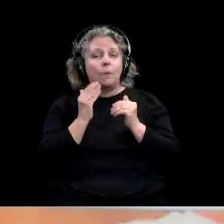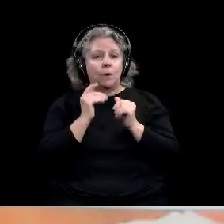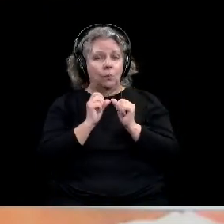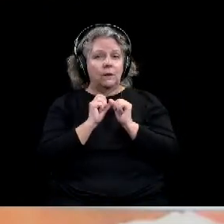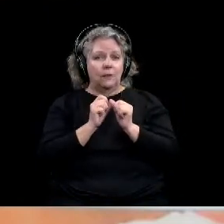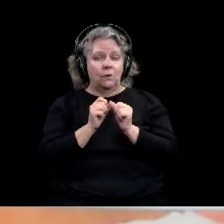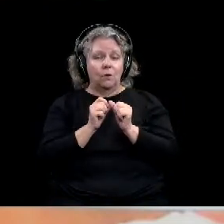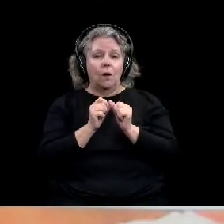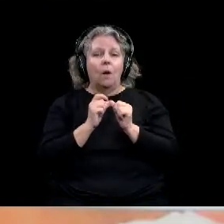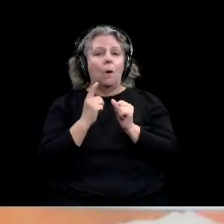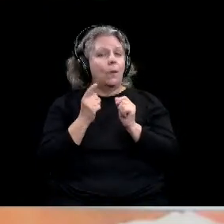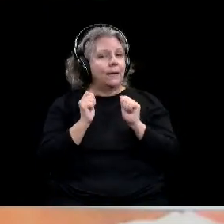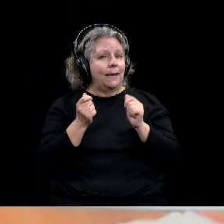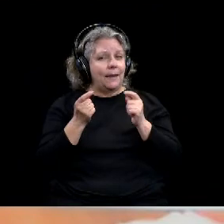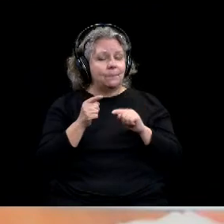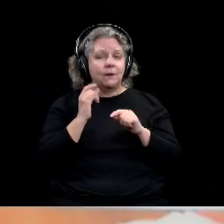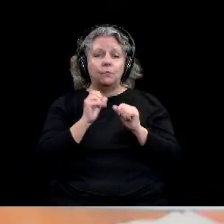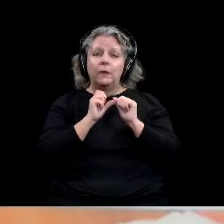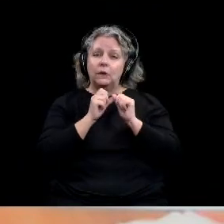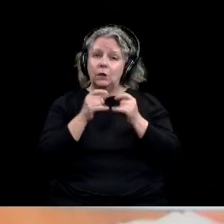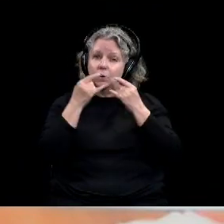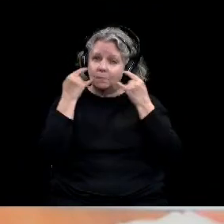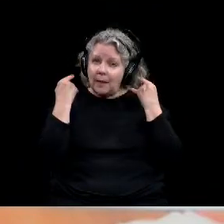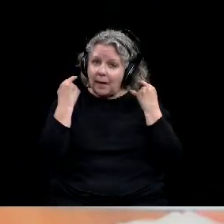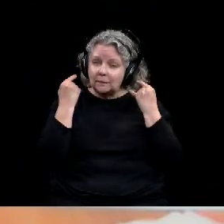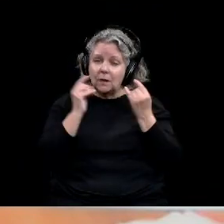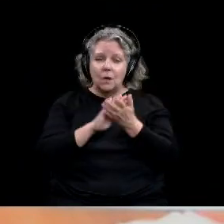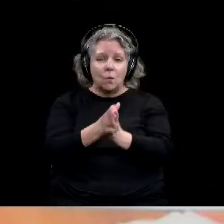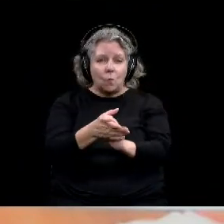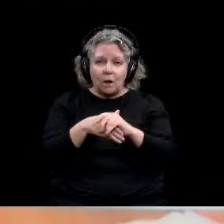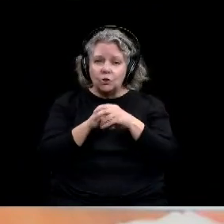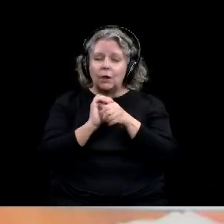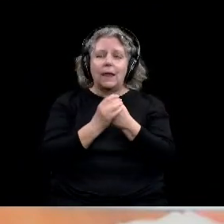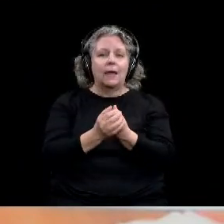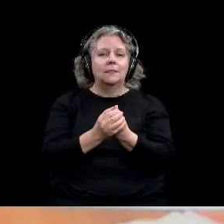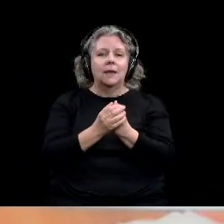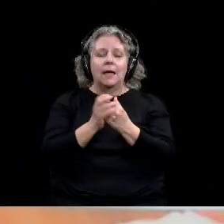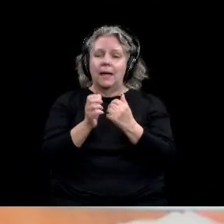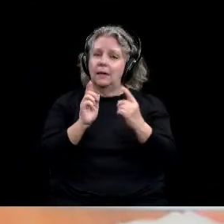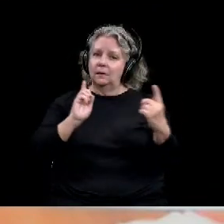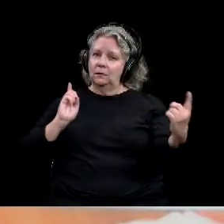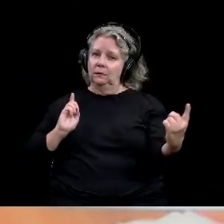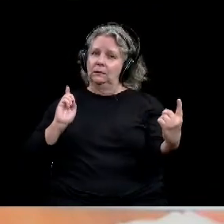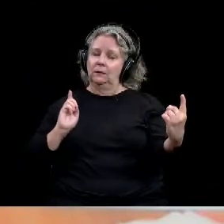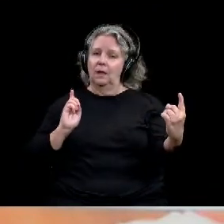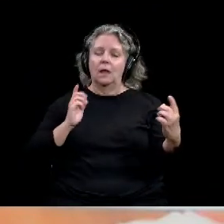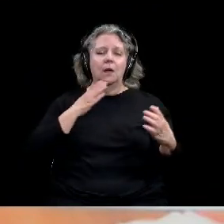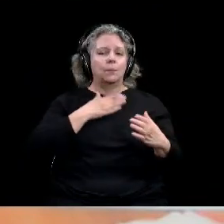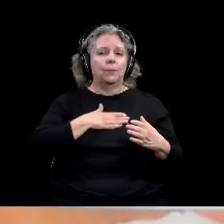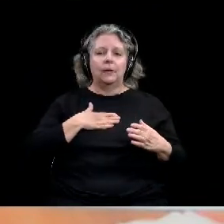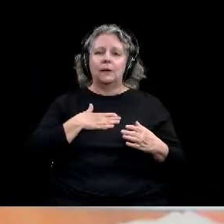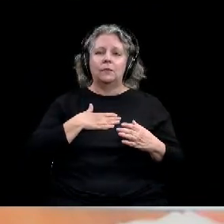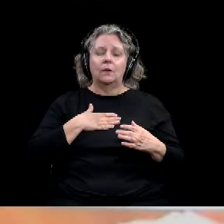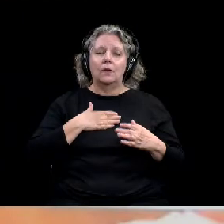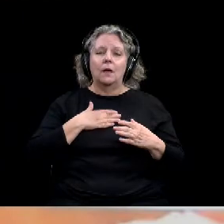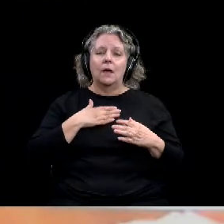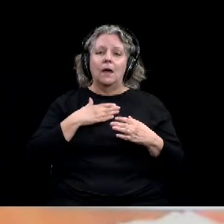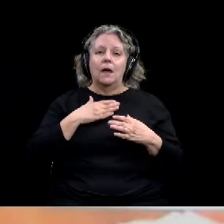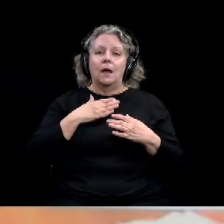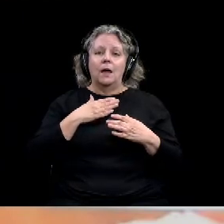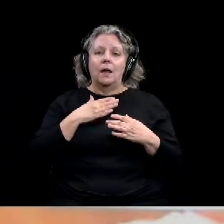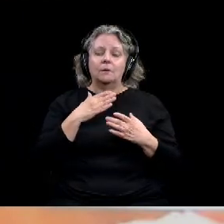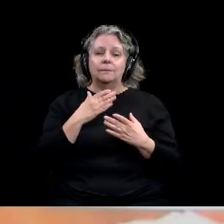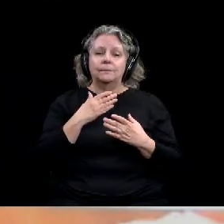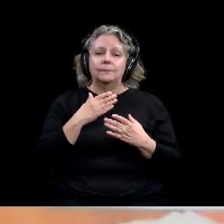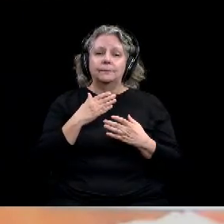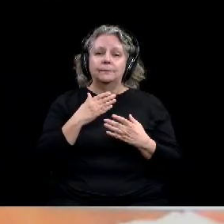and keeping the social distance. Please do not take this positive trend as a signal for us to avoid